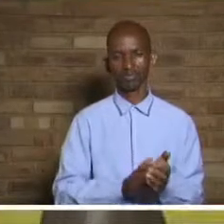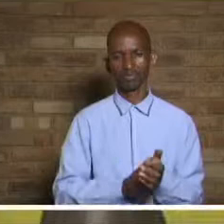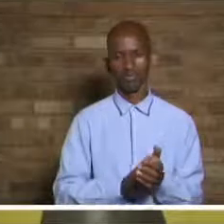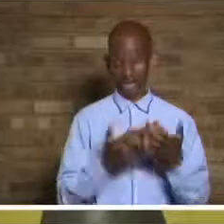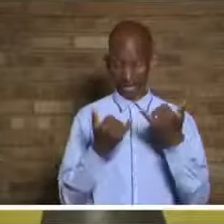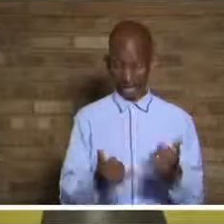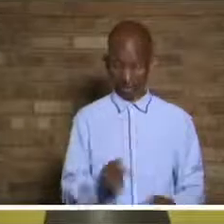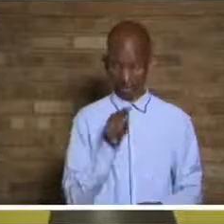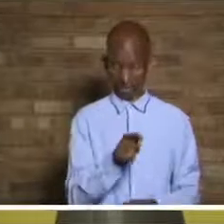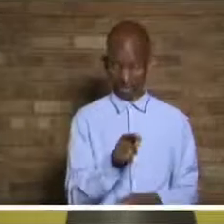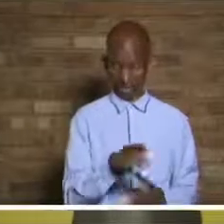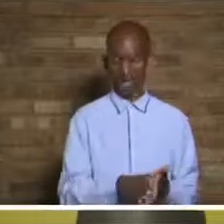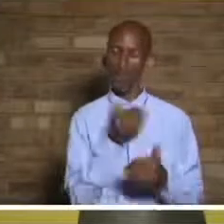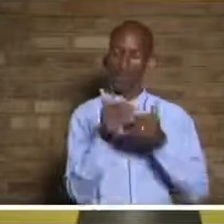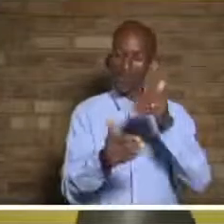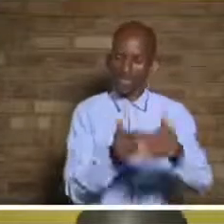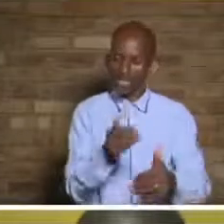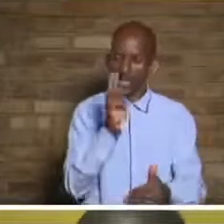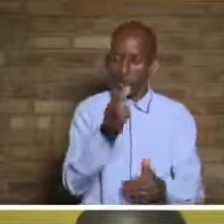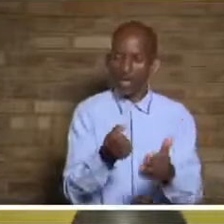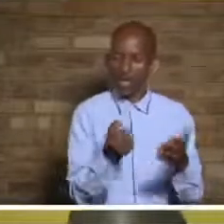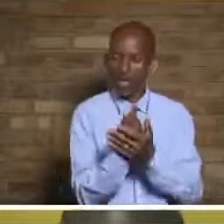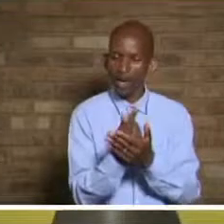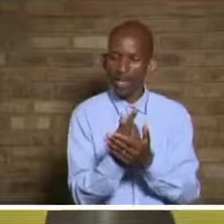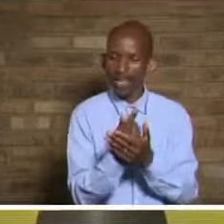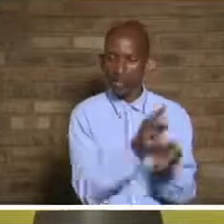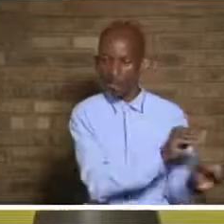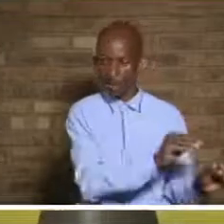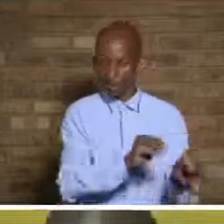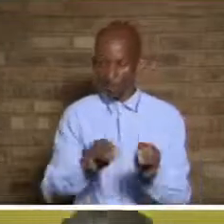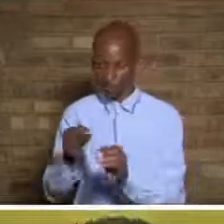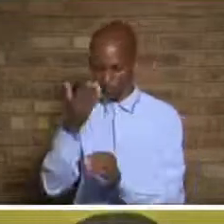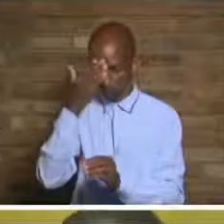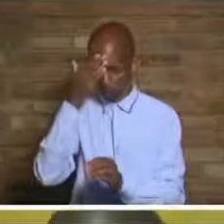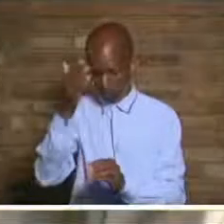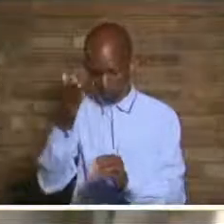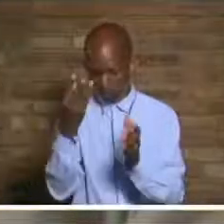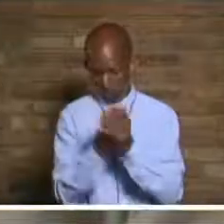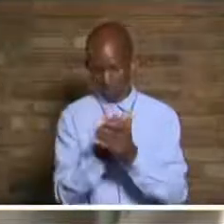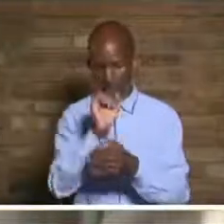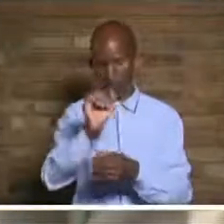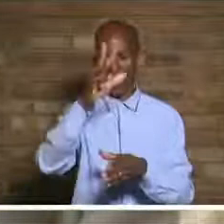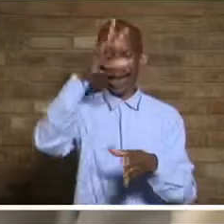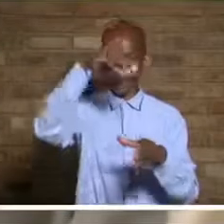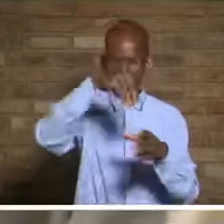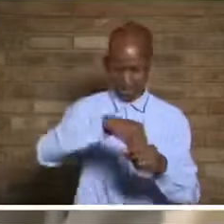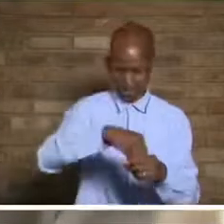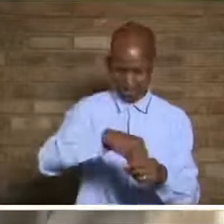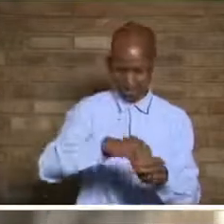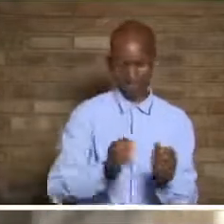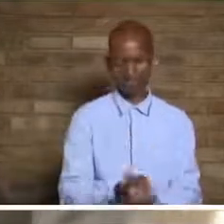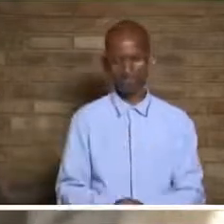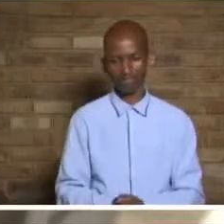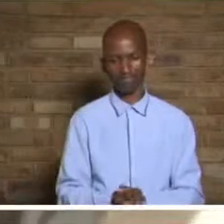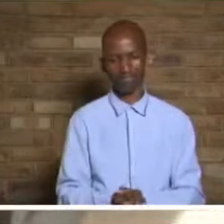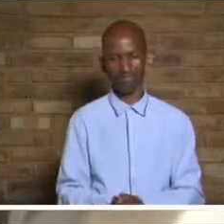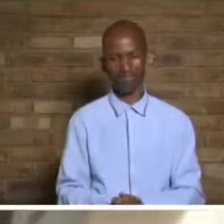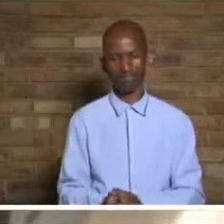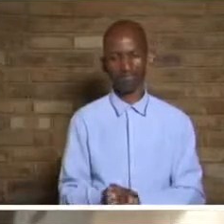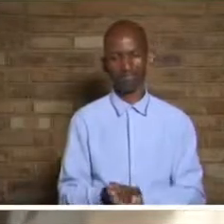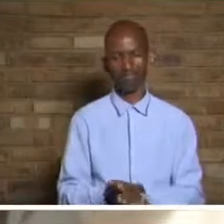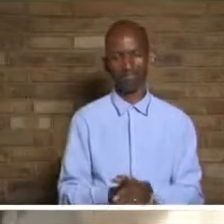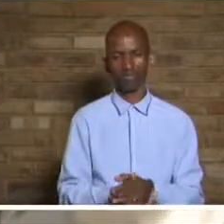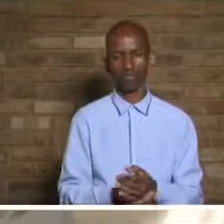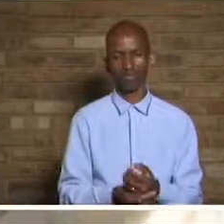that's the process is going to happen as we move forward with your inputs. Iyona ndlela ke zoyihamba ke manje sisuka